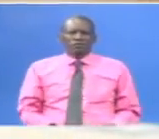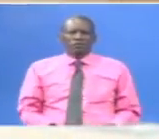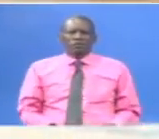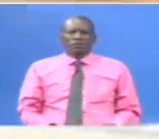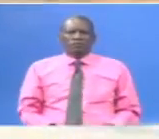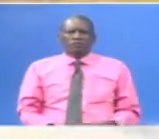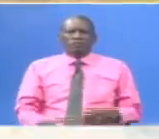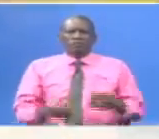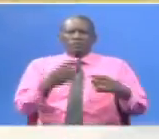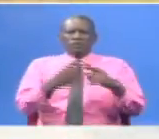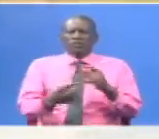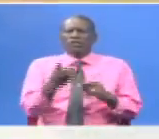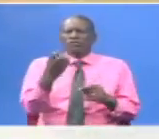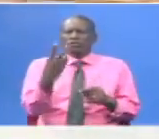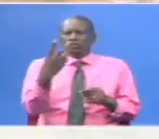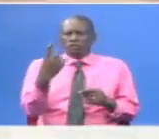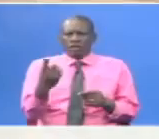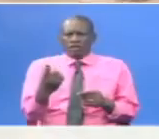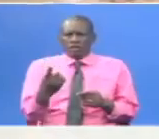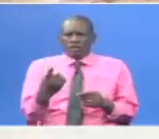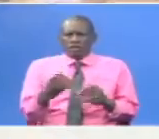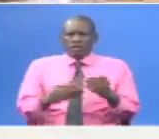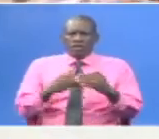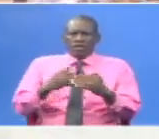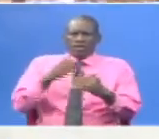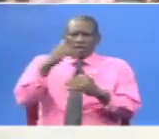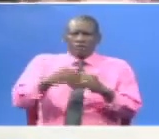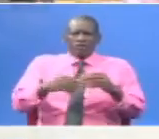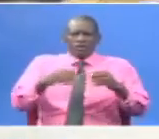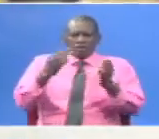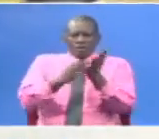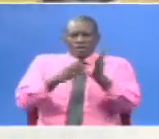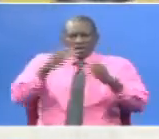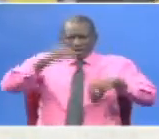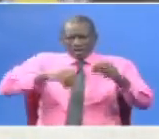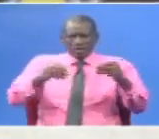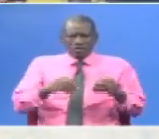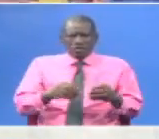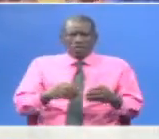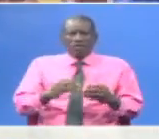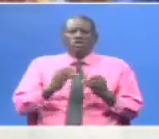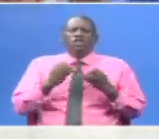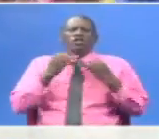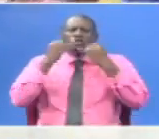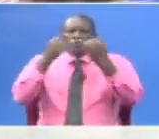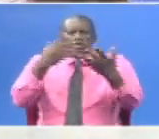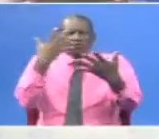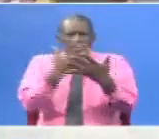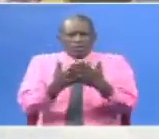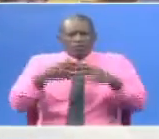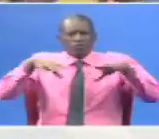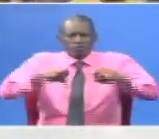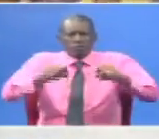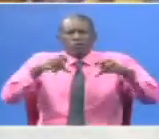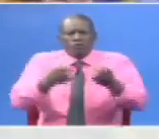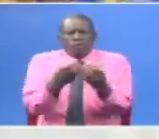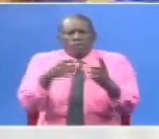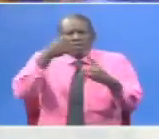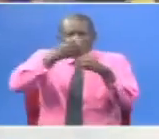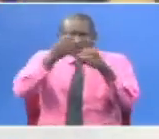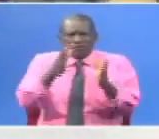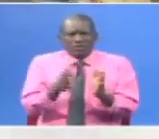In 2021, in the wake and aftermath of Uganda's elections, widespread reports of arrests and abductions of hundreds of activists